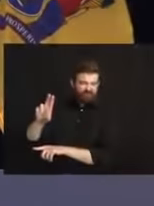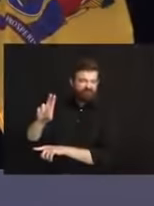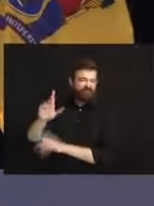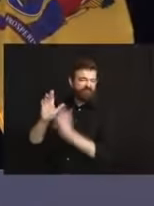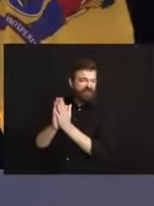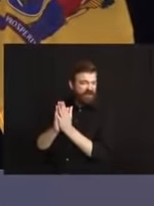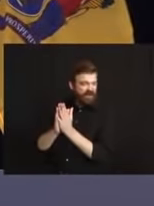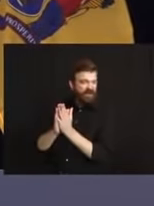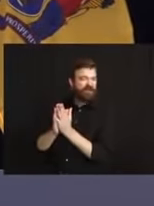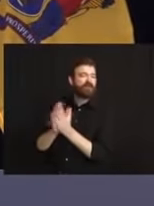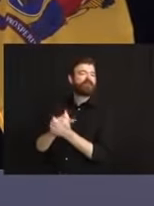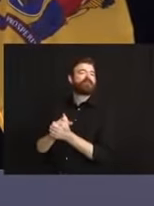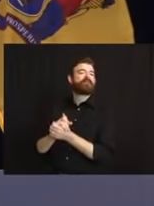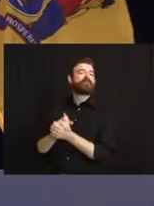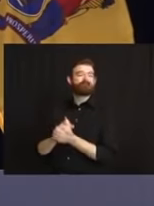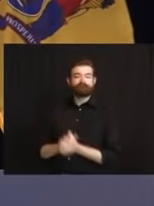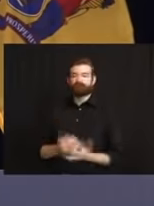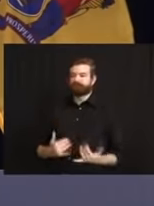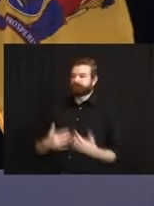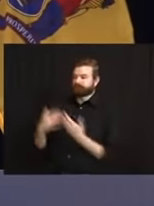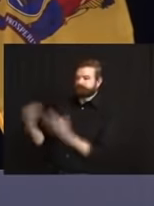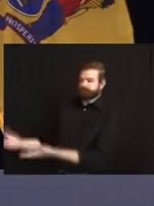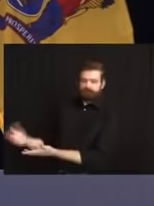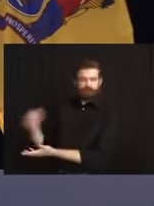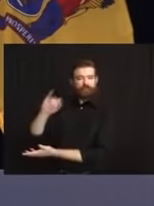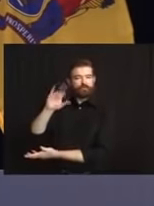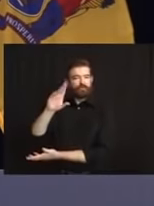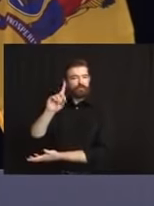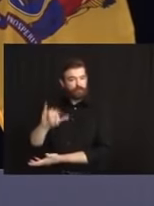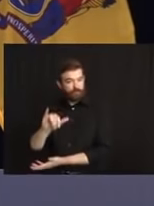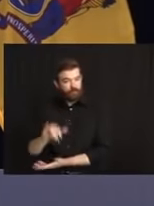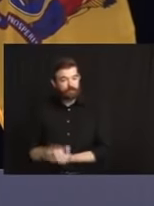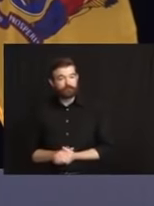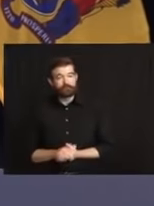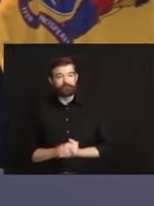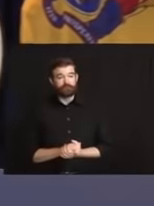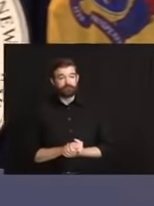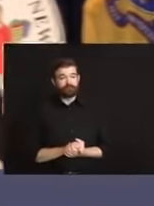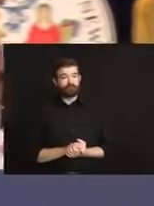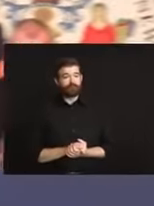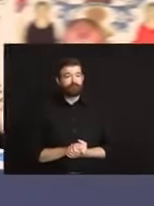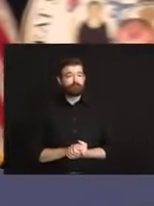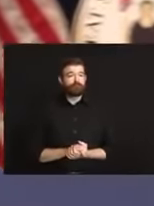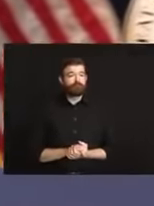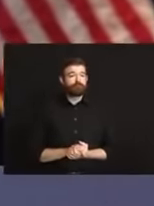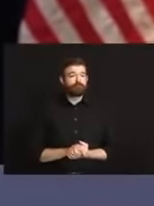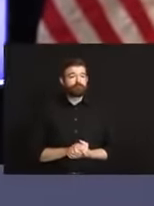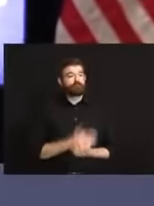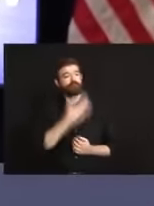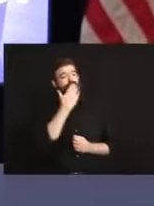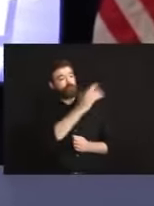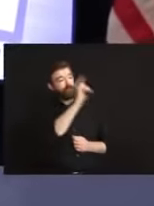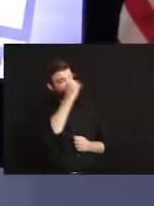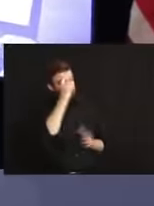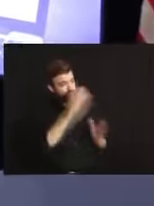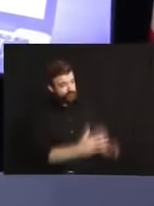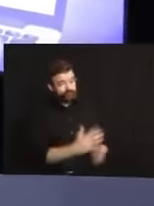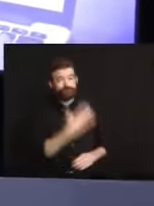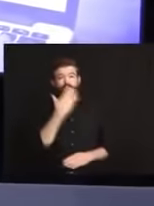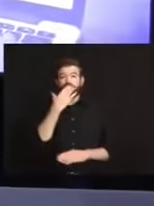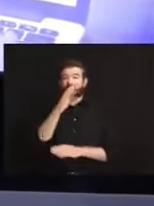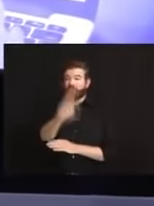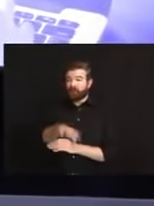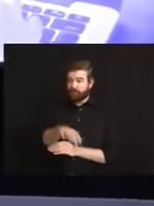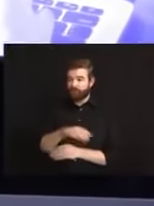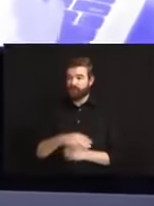who needs no introduction, the Commissioner of the Department of Health, Judy Persicelli. Thank you, Governor, and good afternoon. As